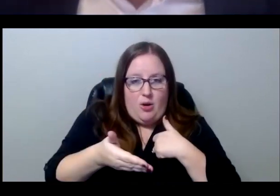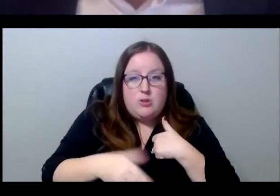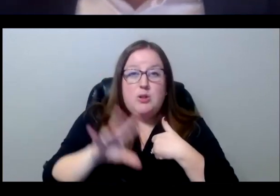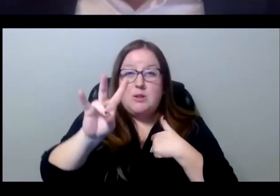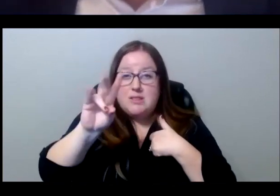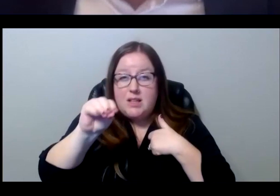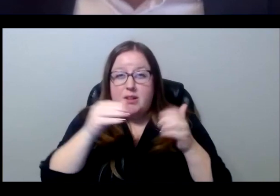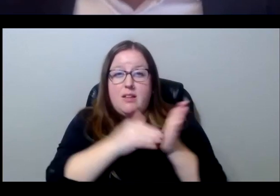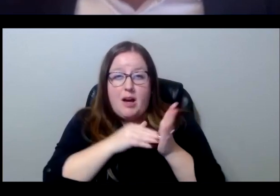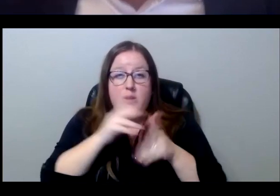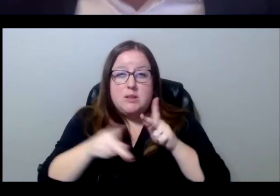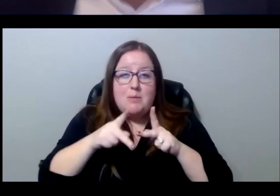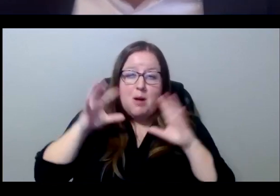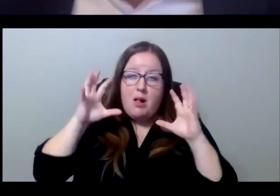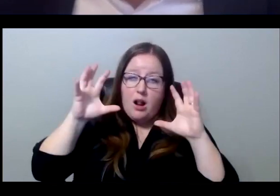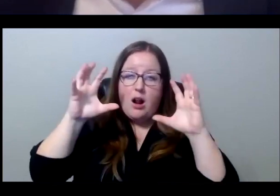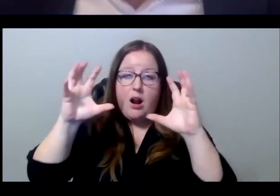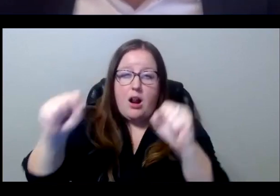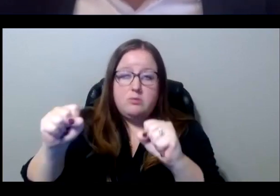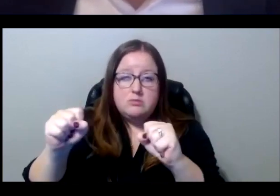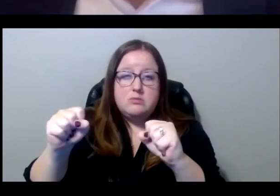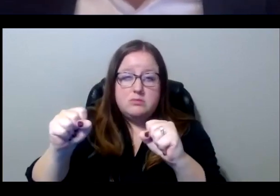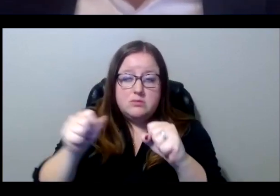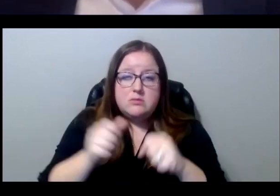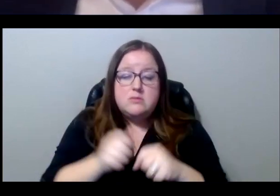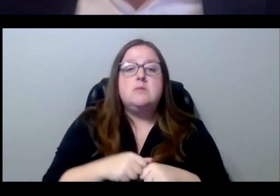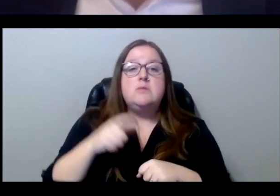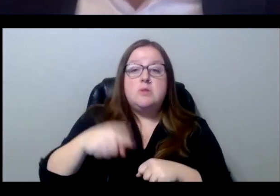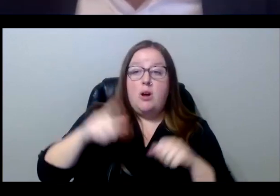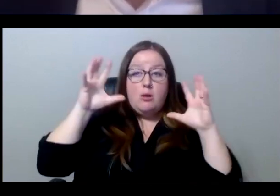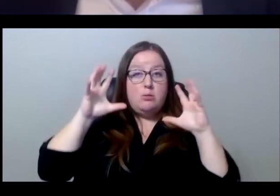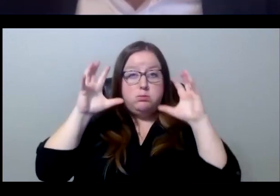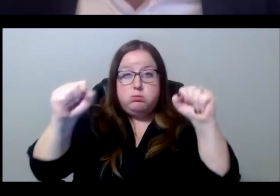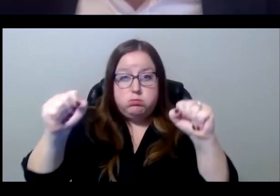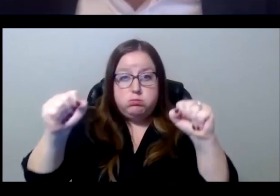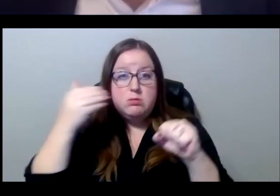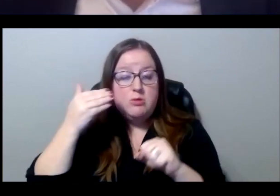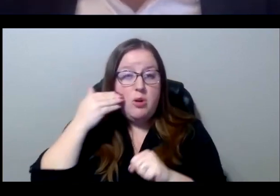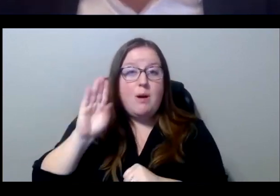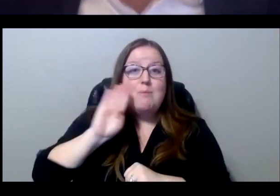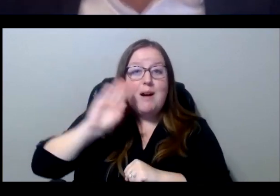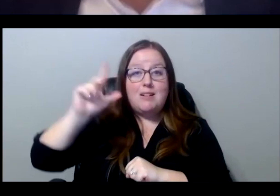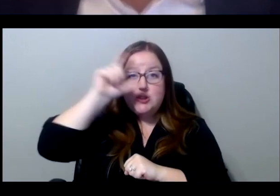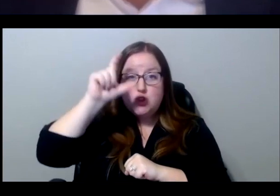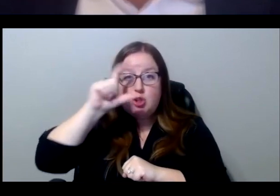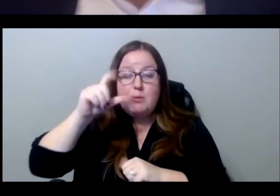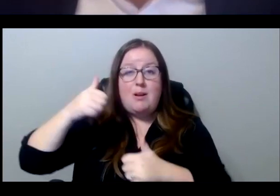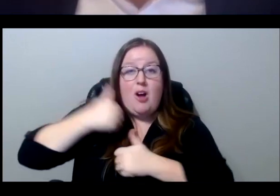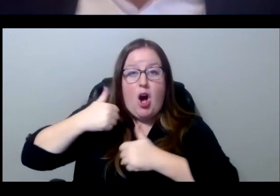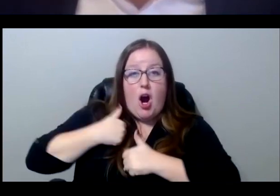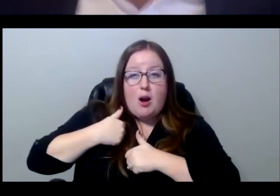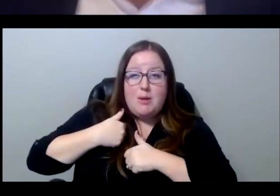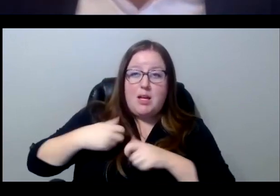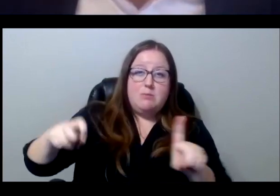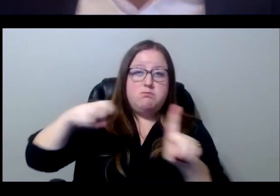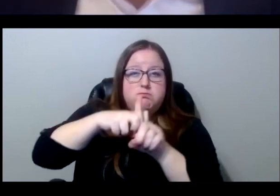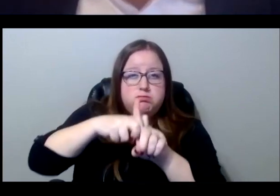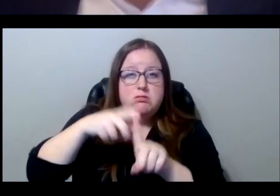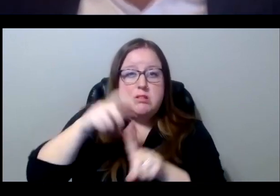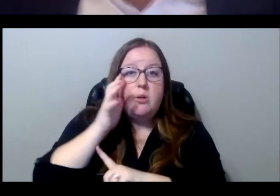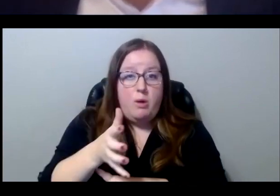suppose, to tell you some of the things that I know about what these gangs did, but it was quite vicious. It was